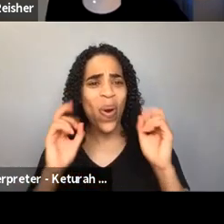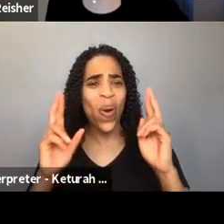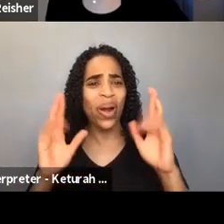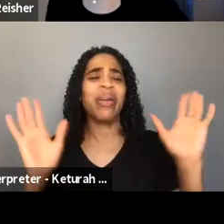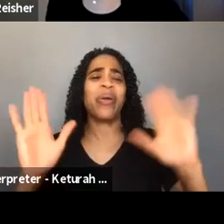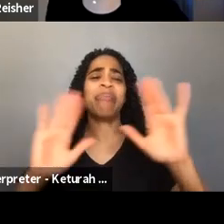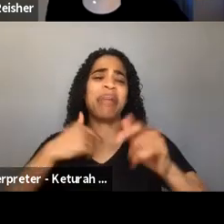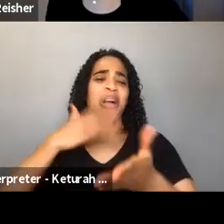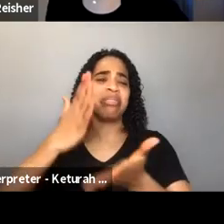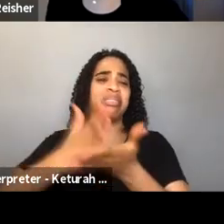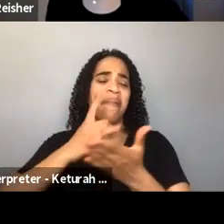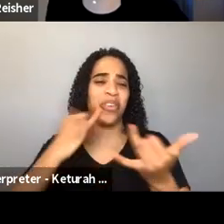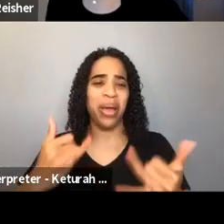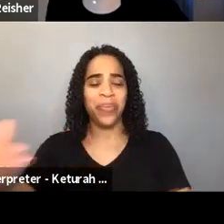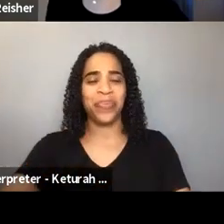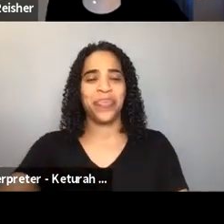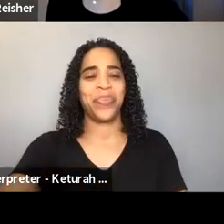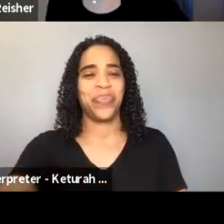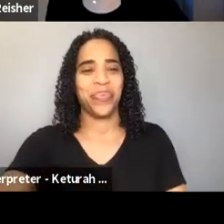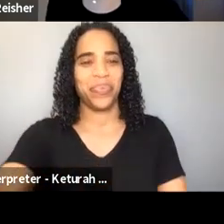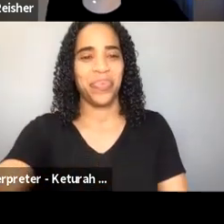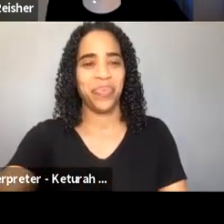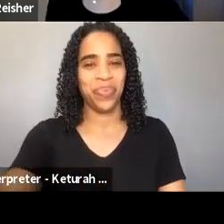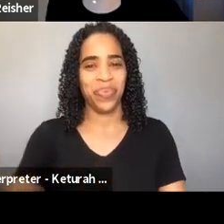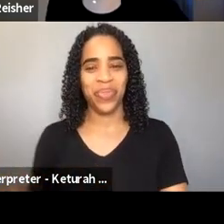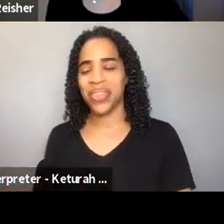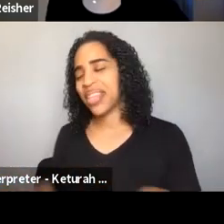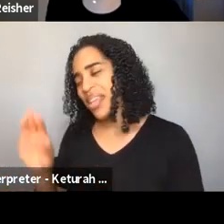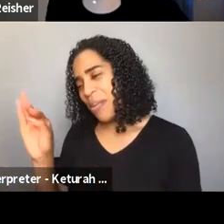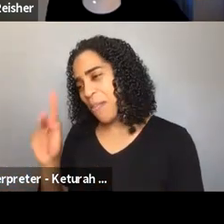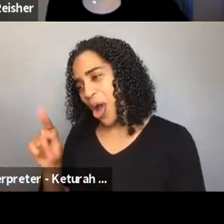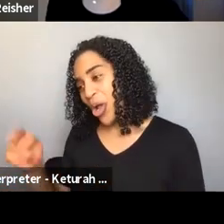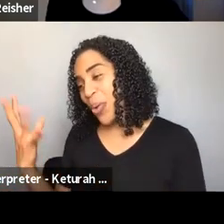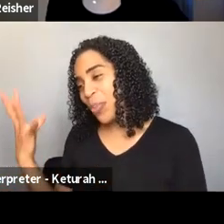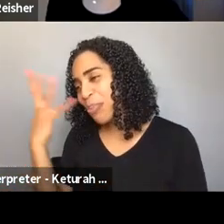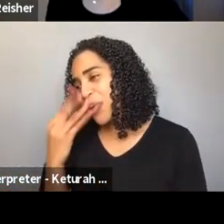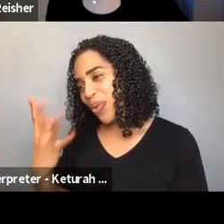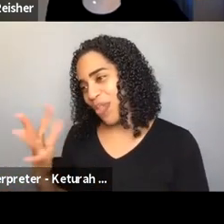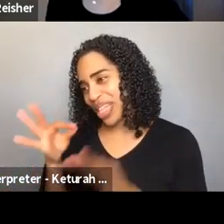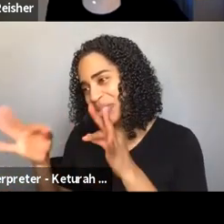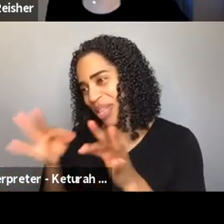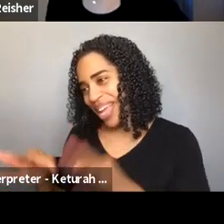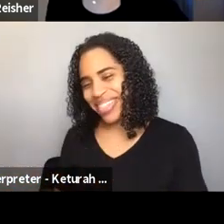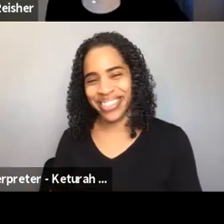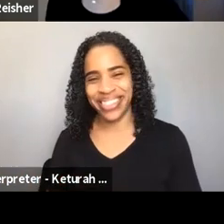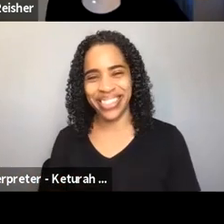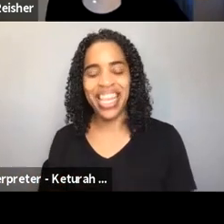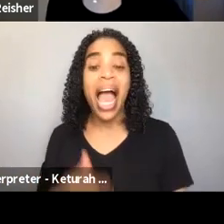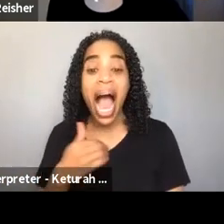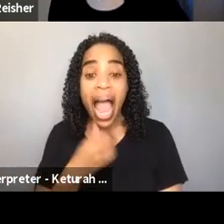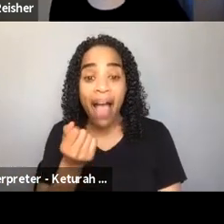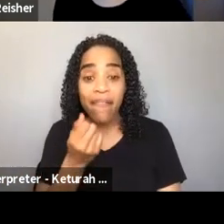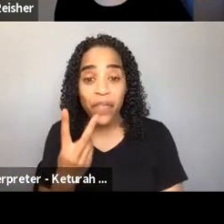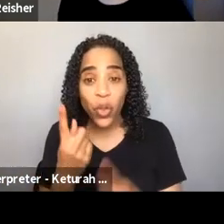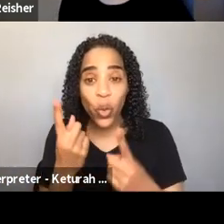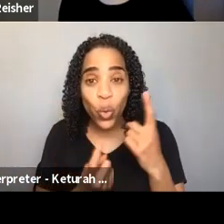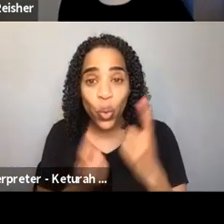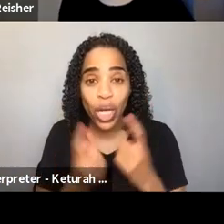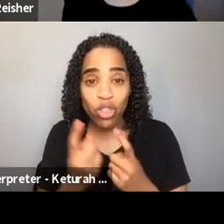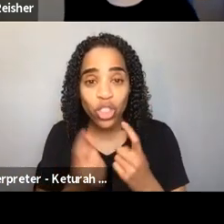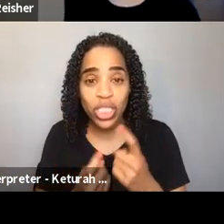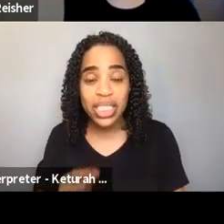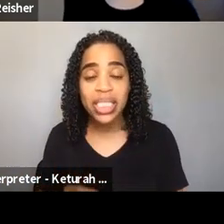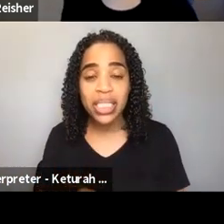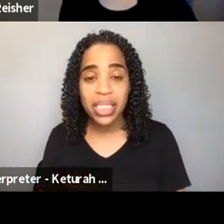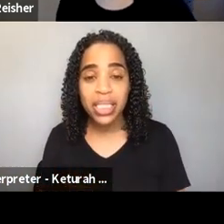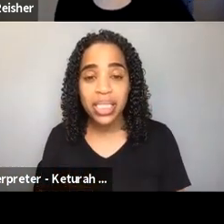there. Mark, you're eloquent as usual. I've got a couple of questions that are related to ones that are in